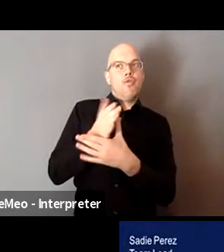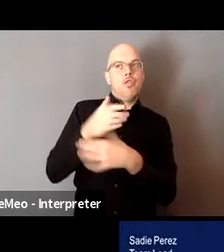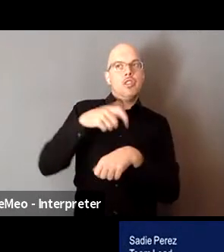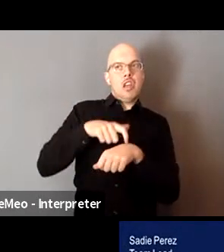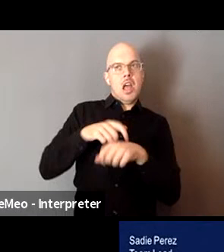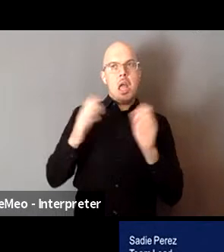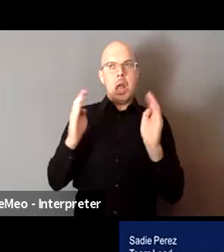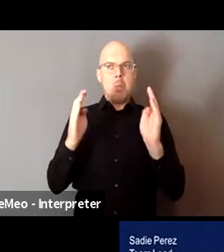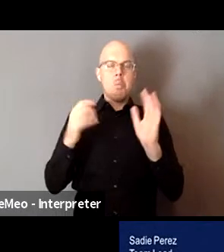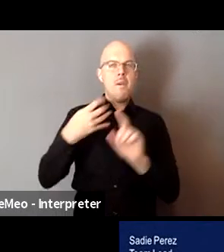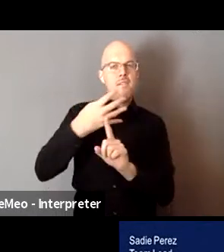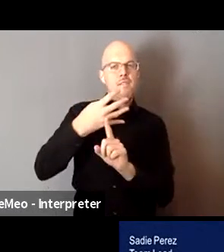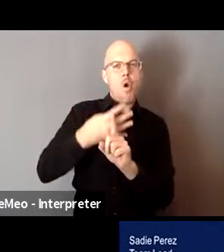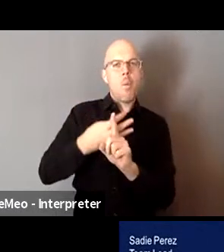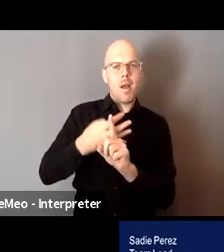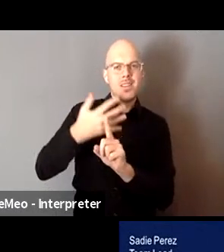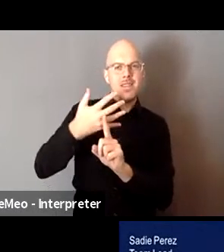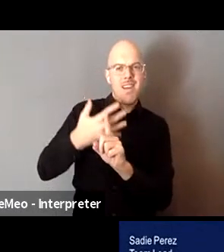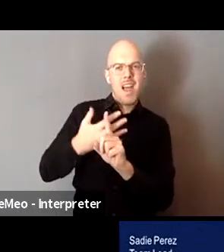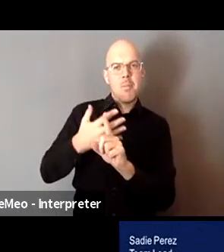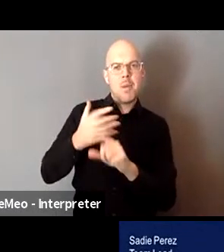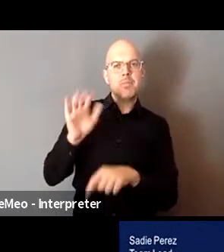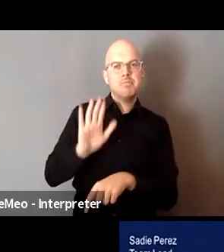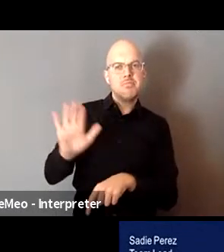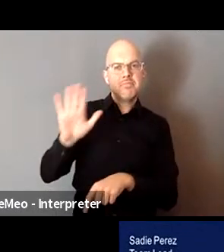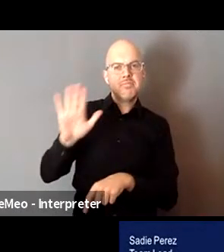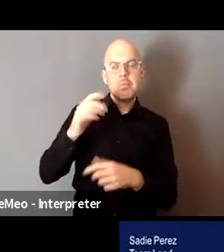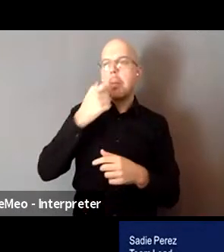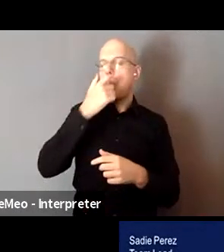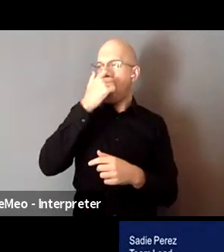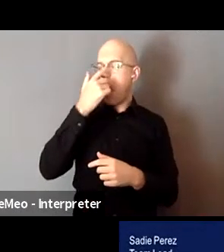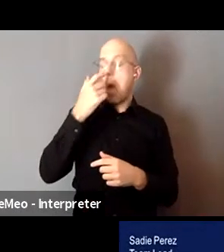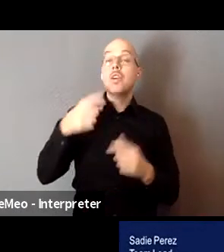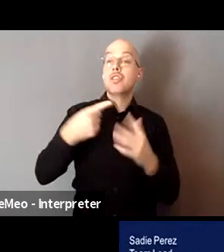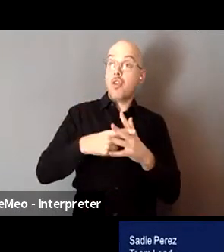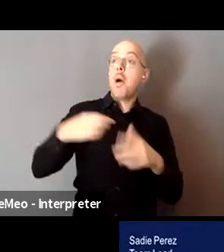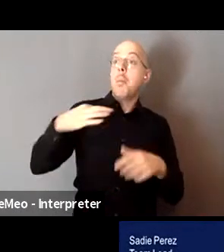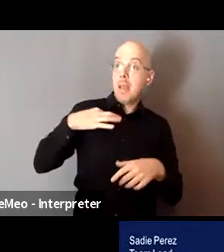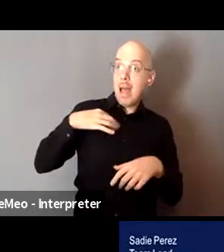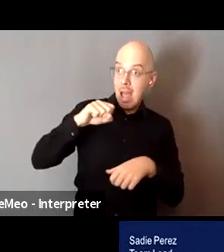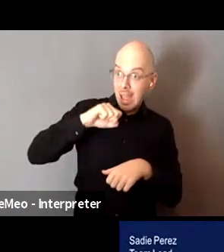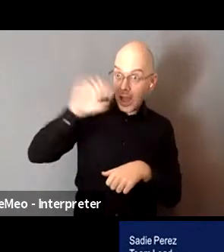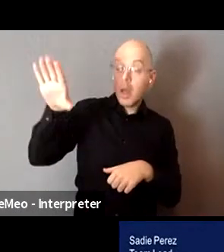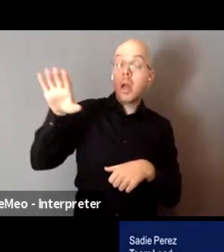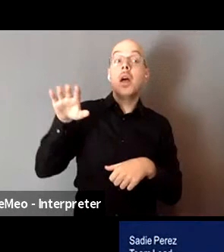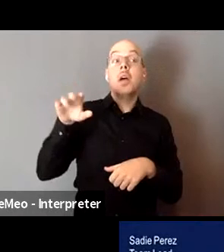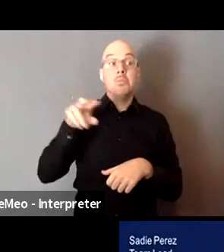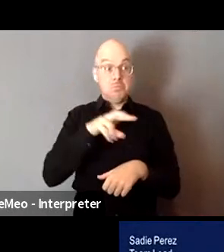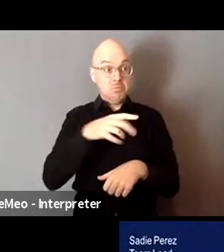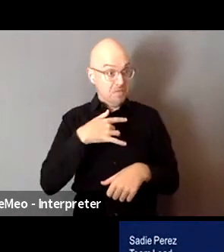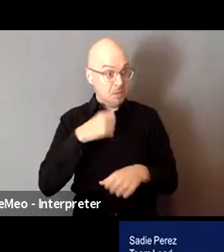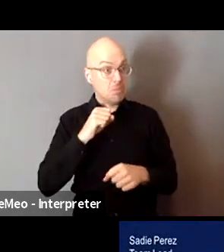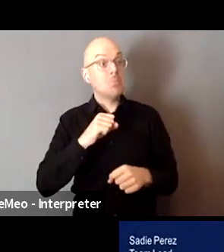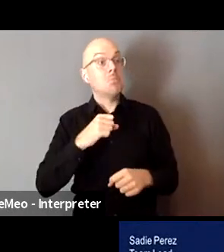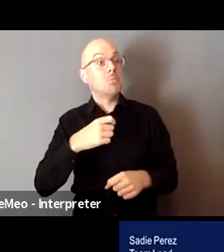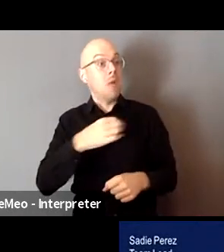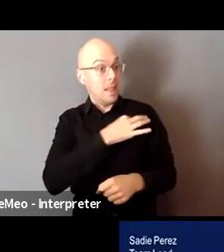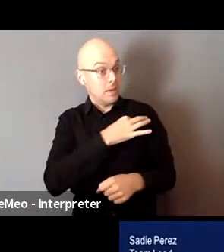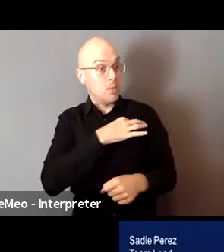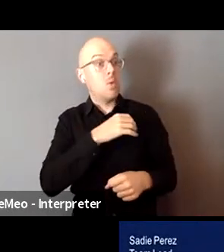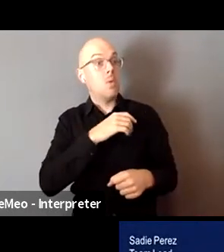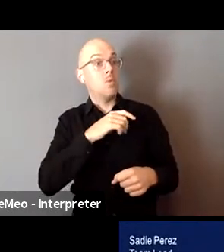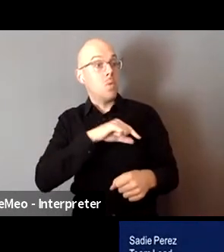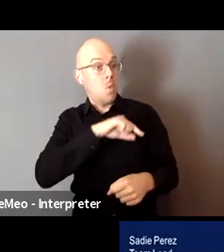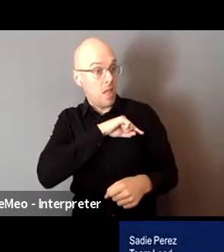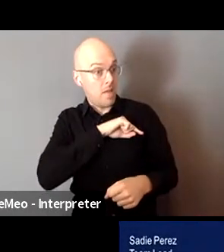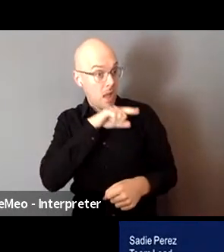the program. And then it depends on once you're considered eligible and qualified and we schedule you for the ATSA, we actually have